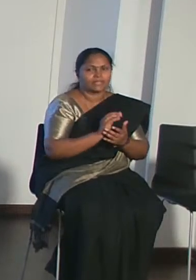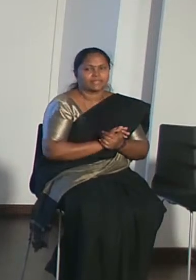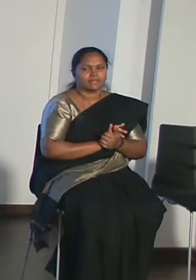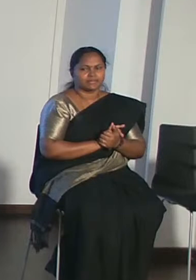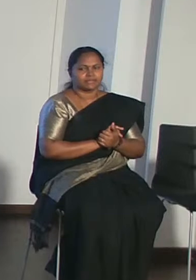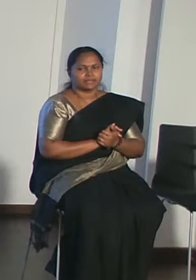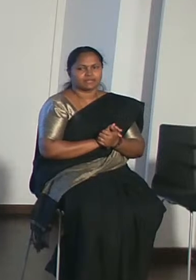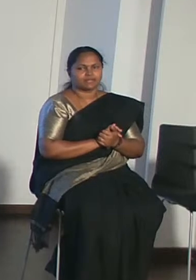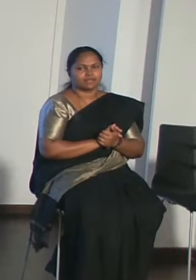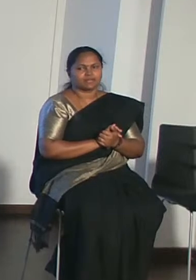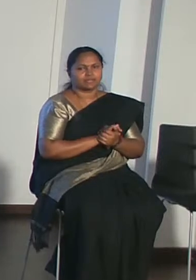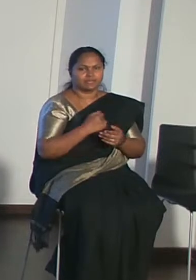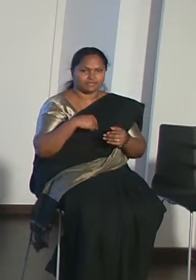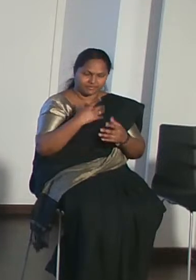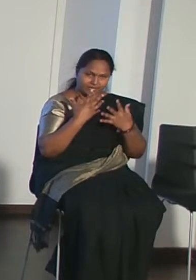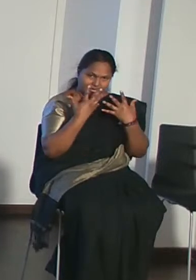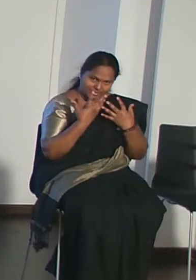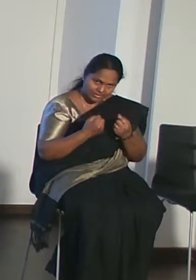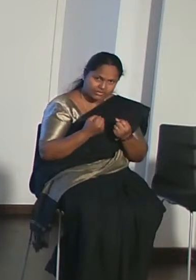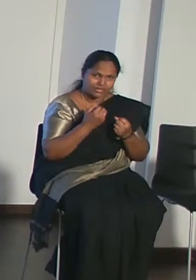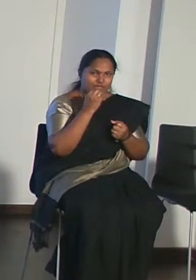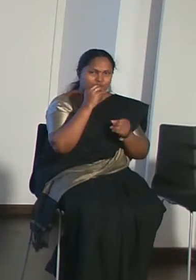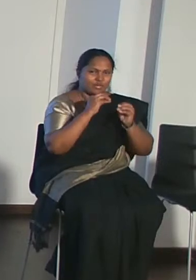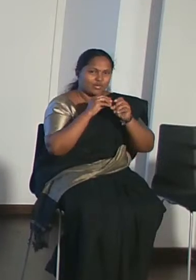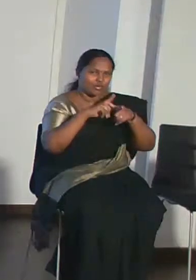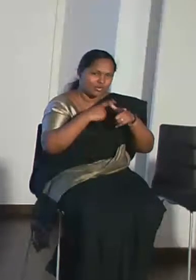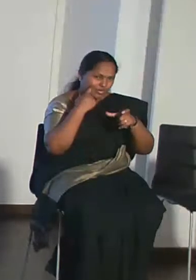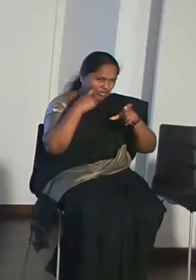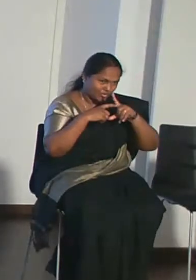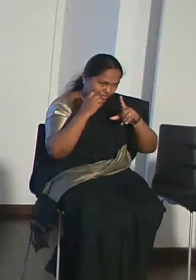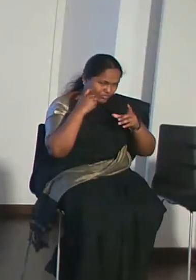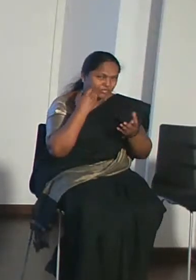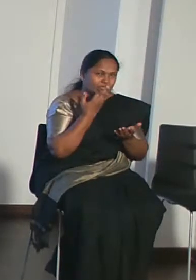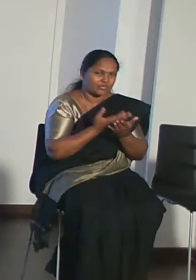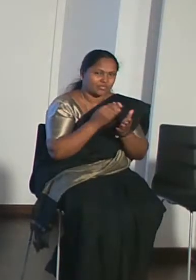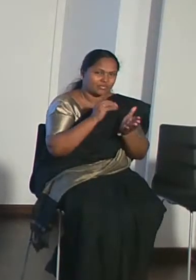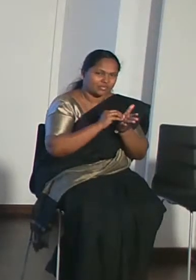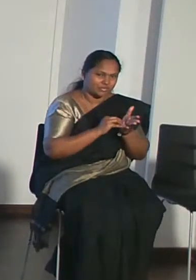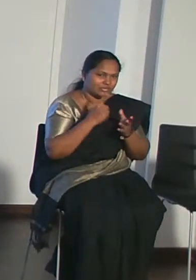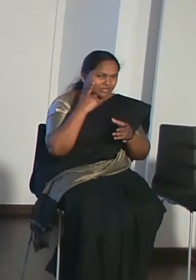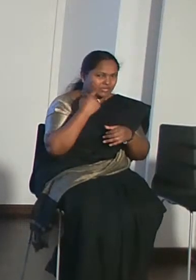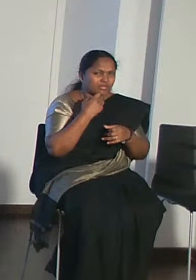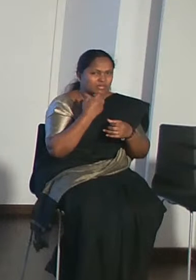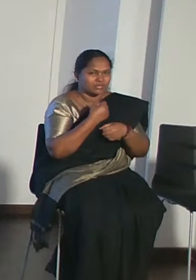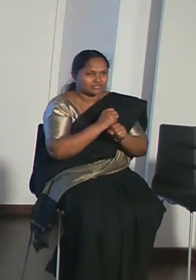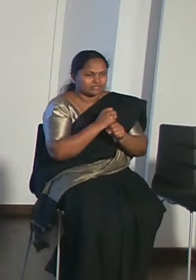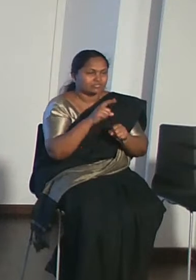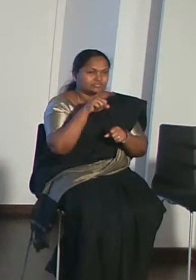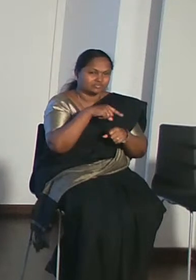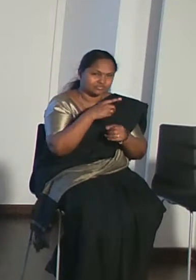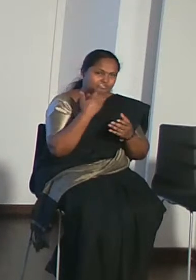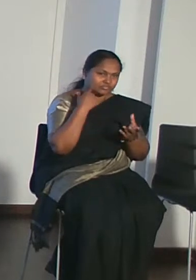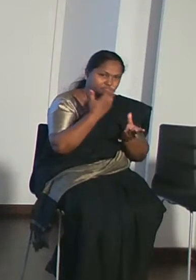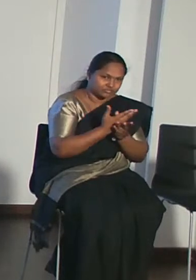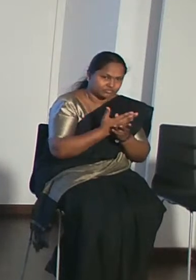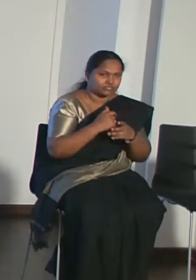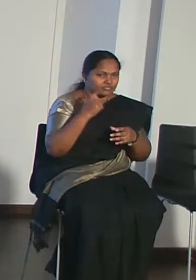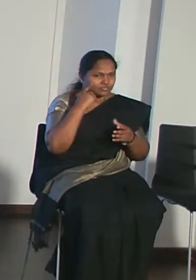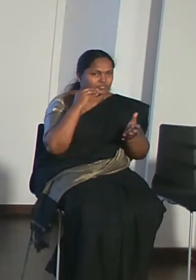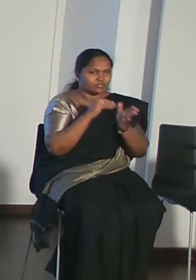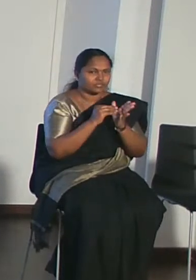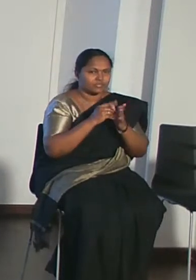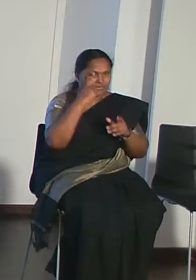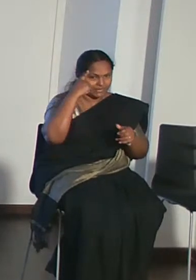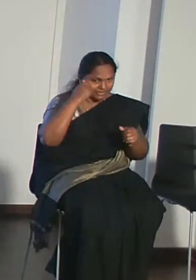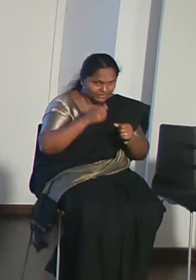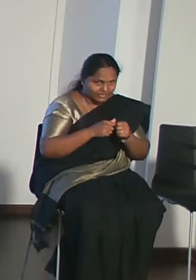And we have sort of objects that sort of form around conversations, histories,